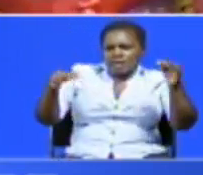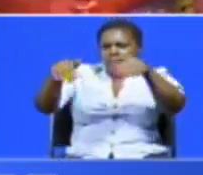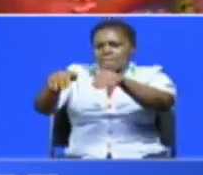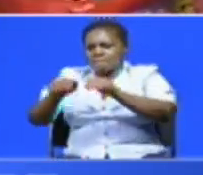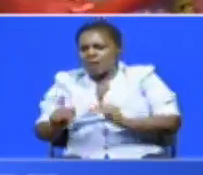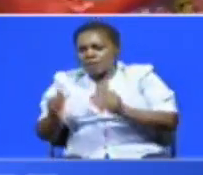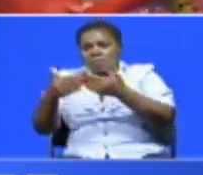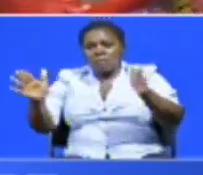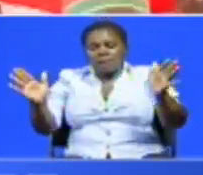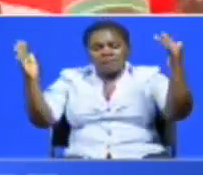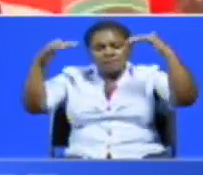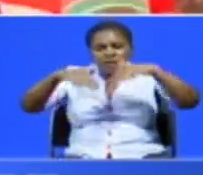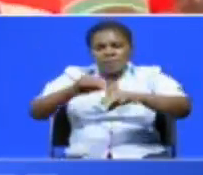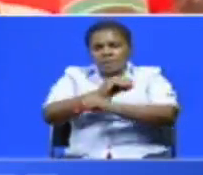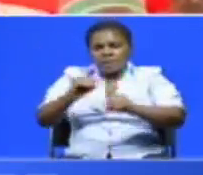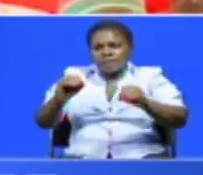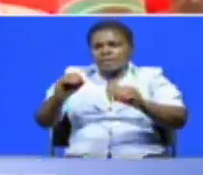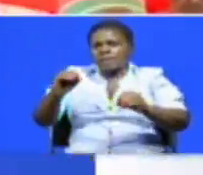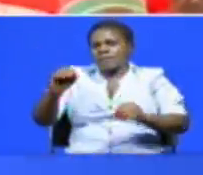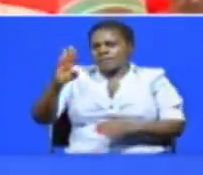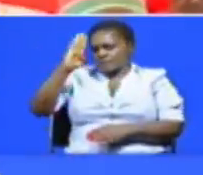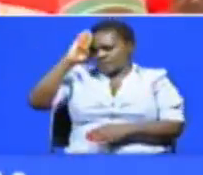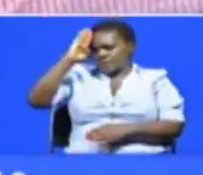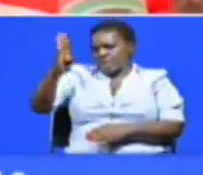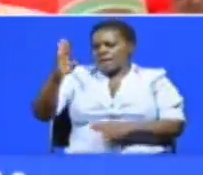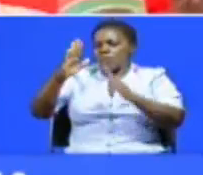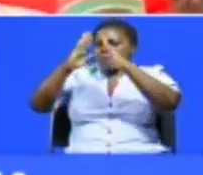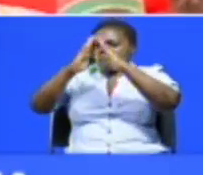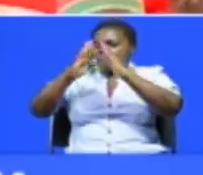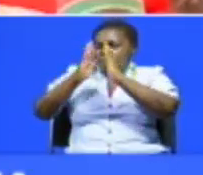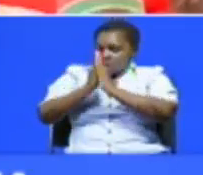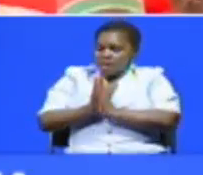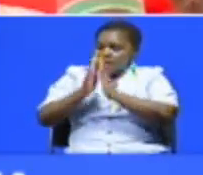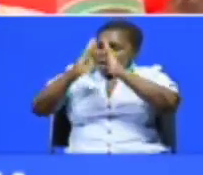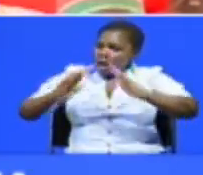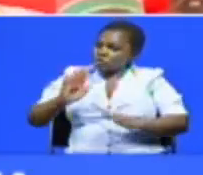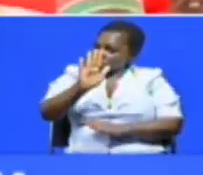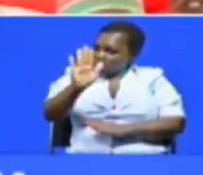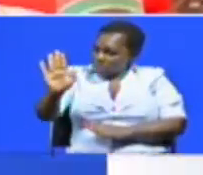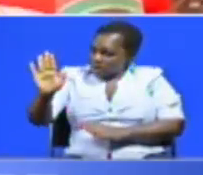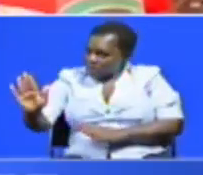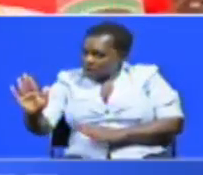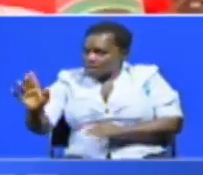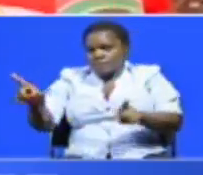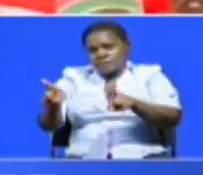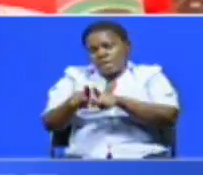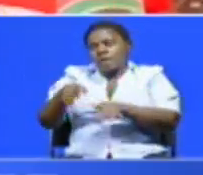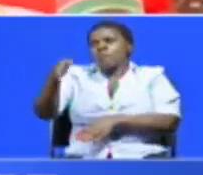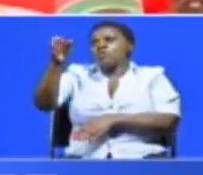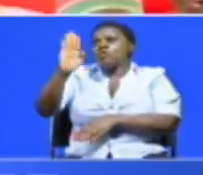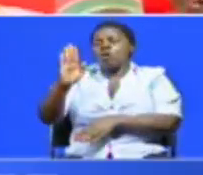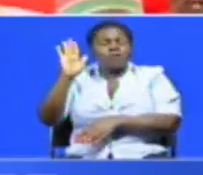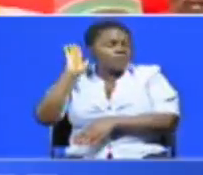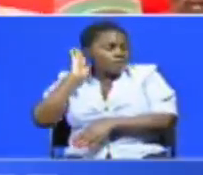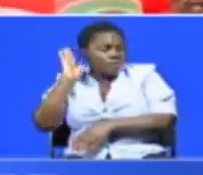any public gatherings. Tumapili waombe kwa manyumba zao. Kwa sababu hata Mwenyezi Mungu atawasikiza